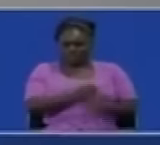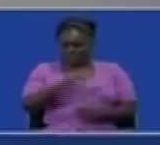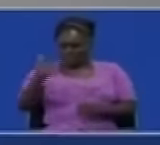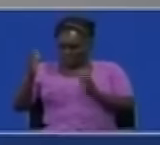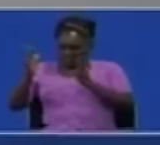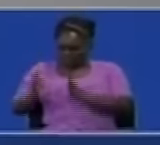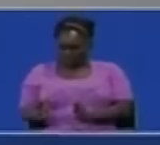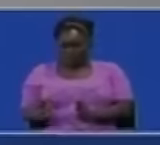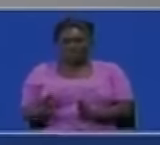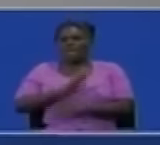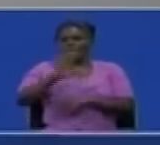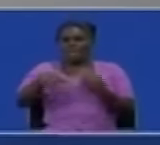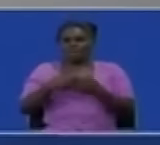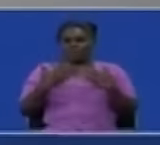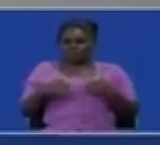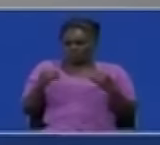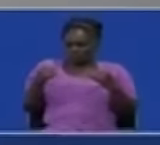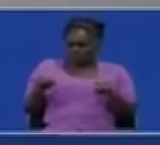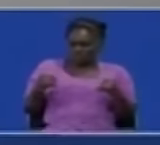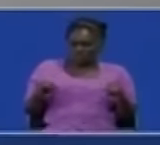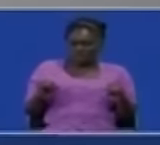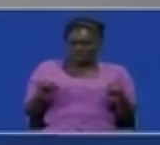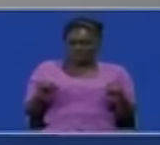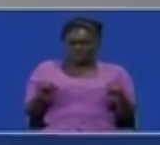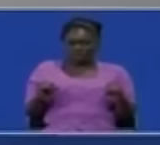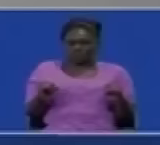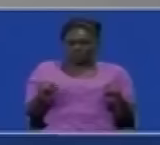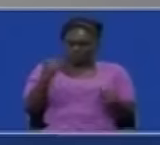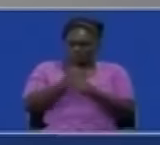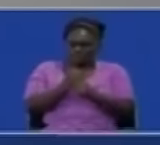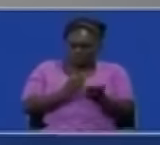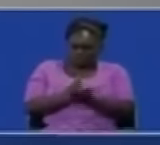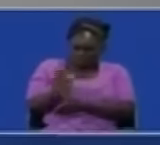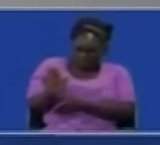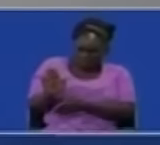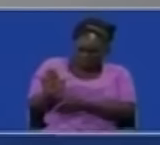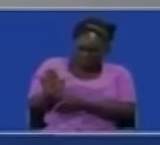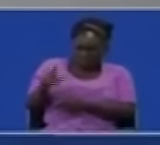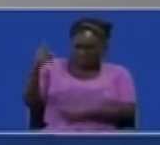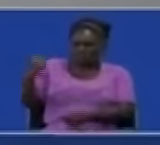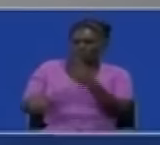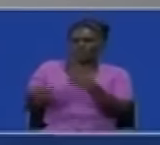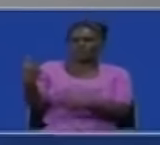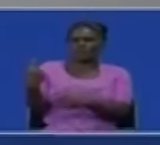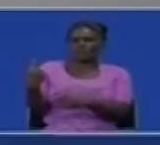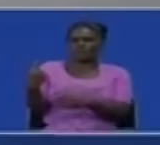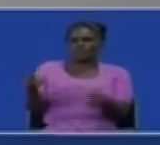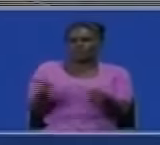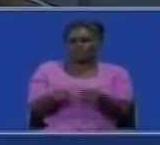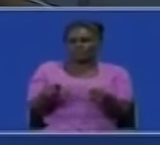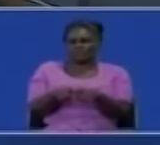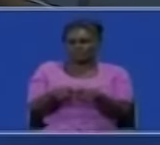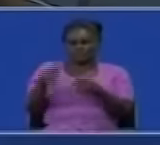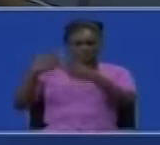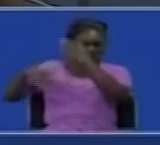party, then everybody is trying as far as possible to dig in and ensure that their argument right. is preserved. But there's also the element of